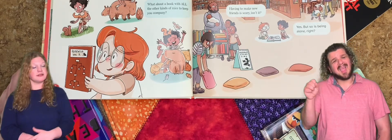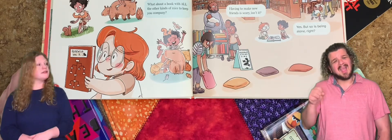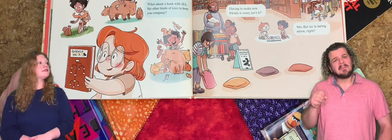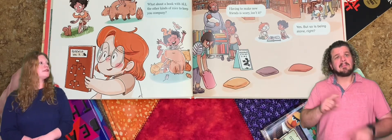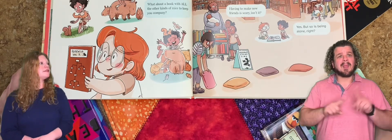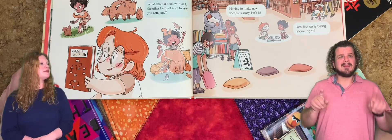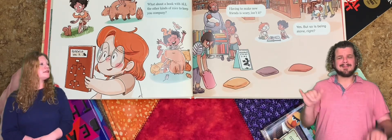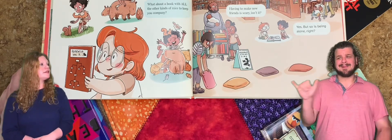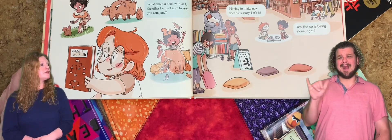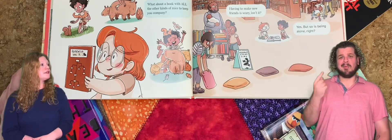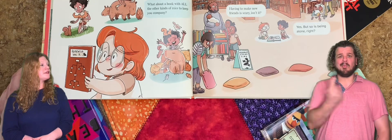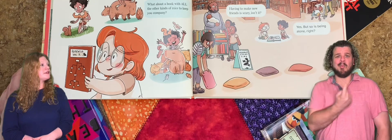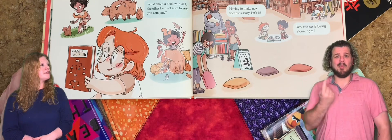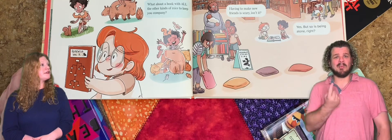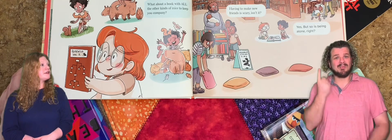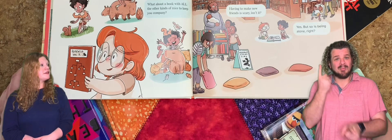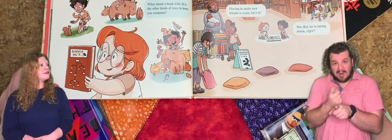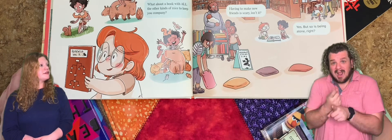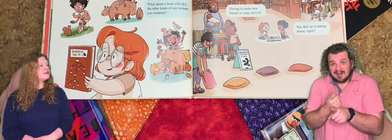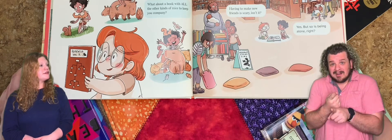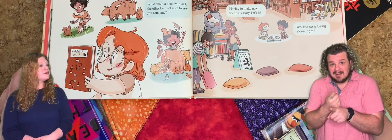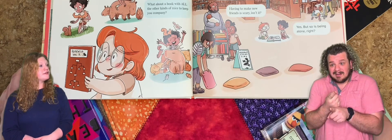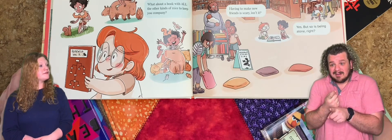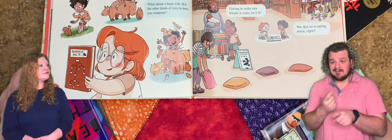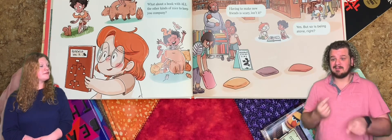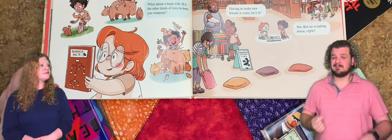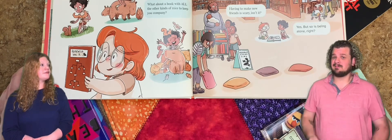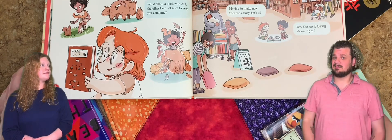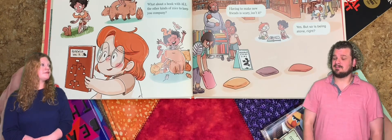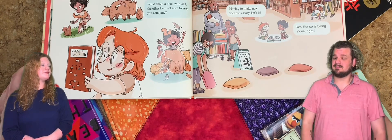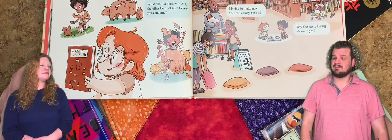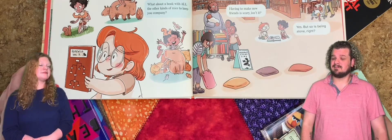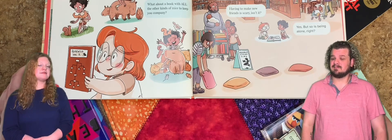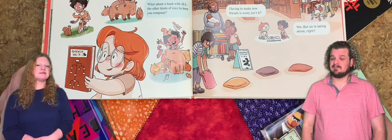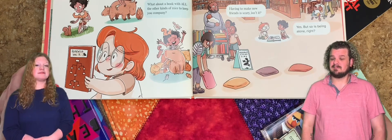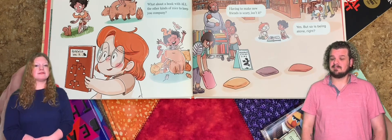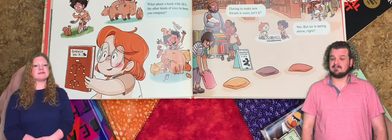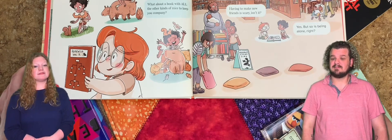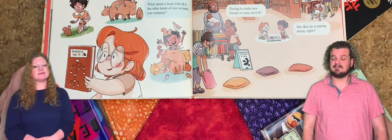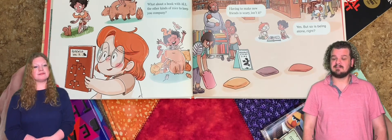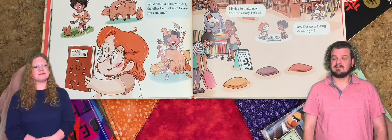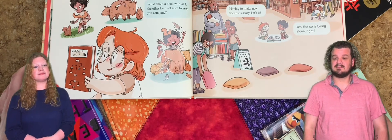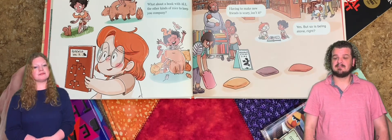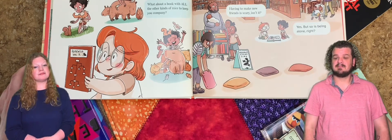it? Yes, but so is being alone, right?